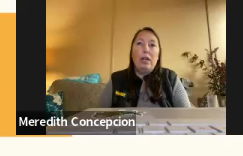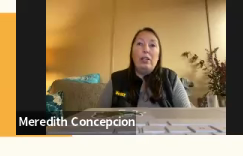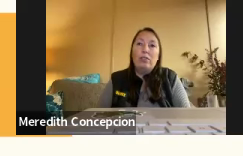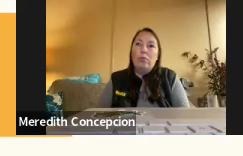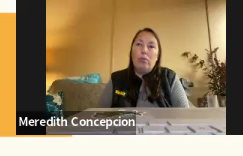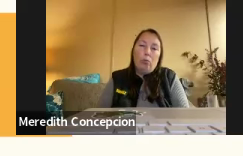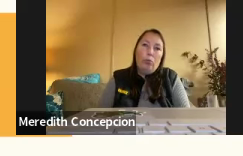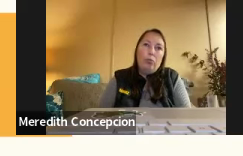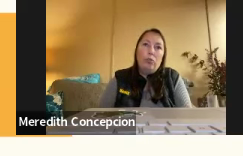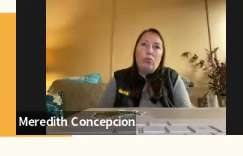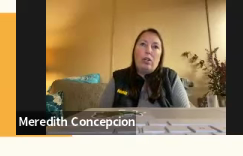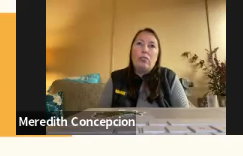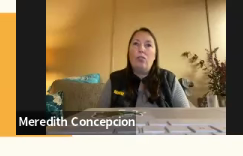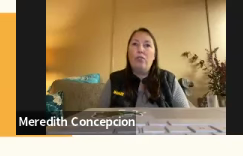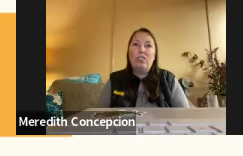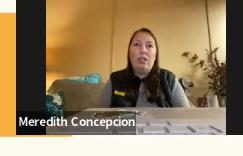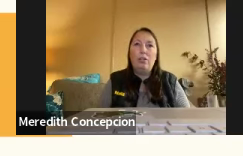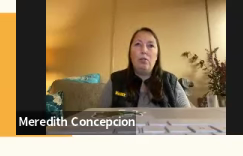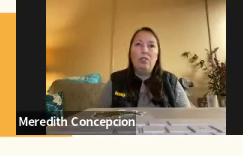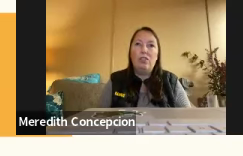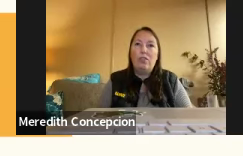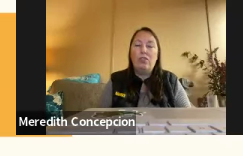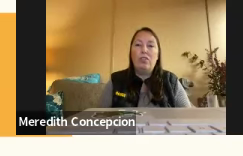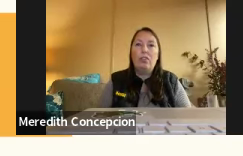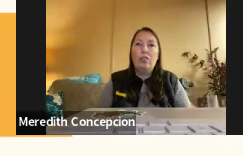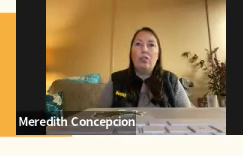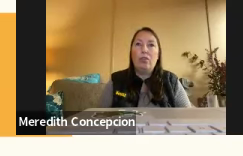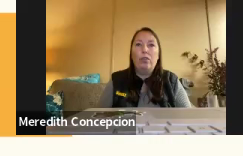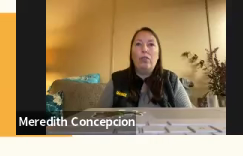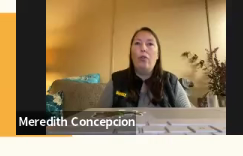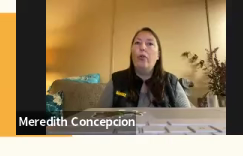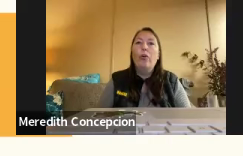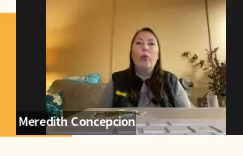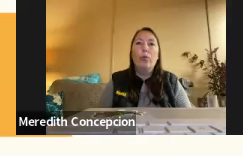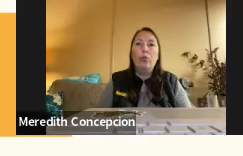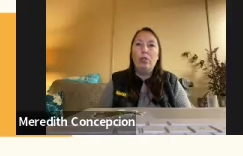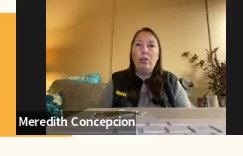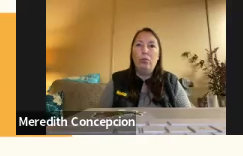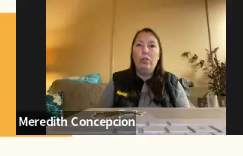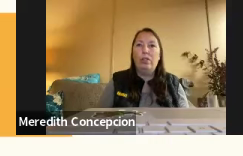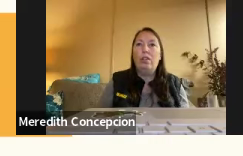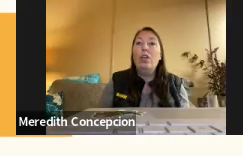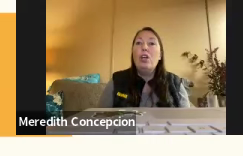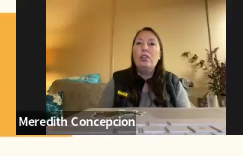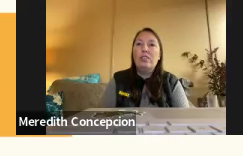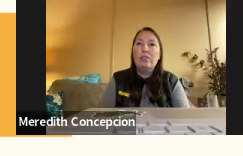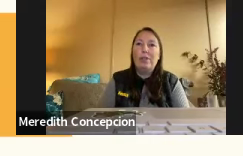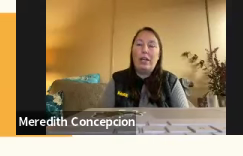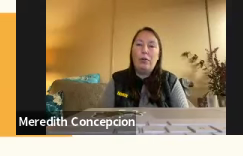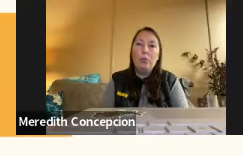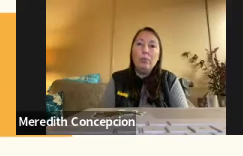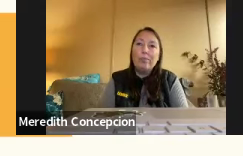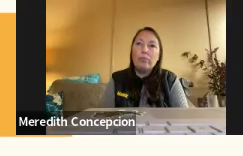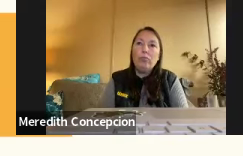the timelines, the rules, the structure, oversight. The OAC served as a critical role in holding the